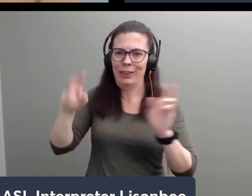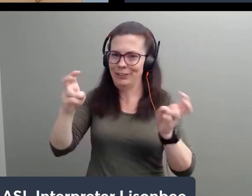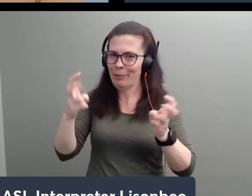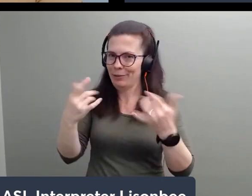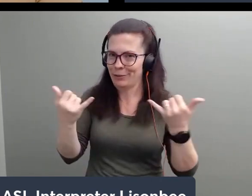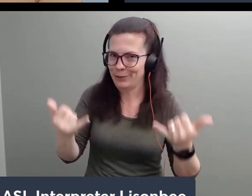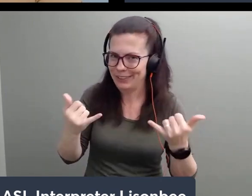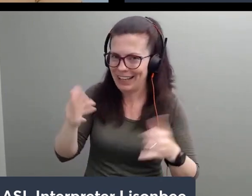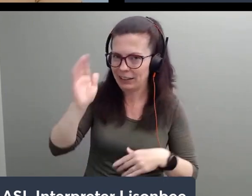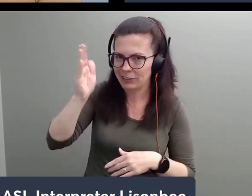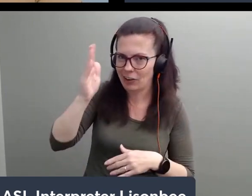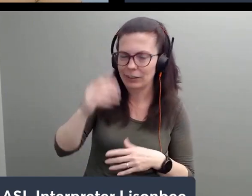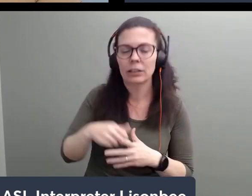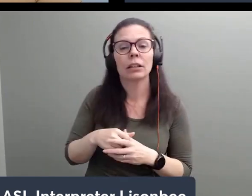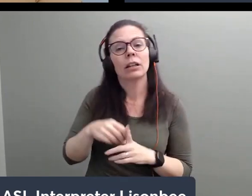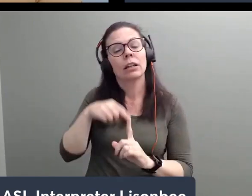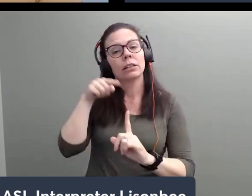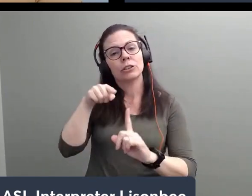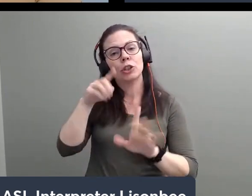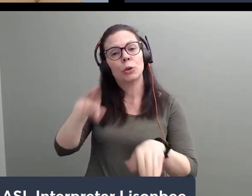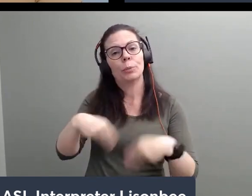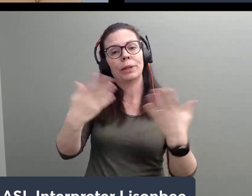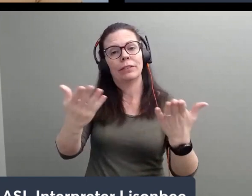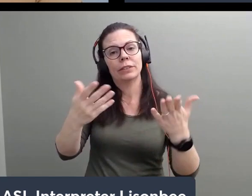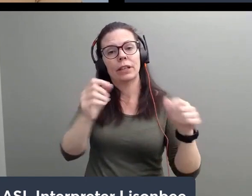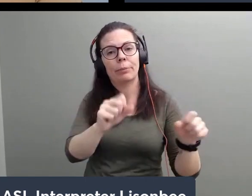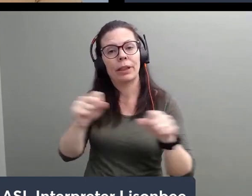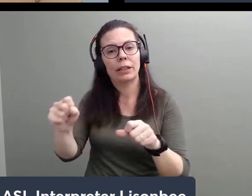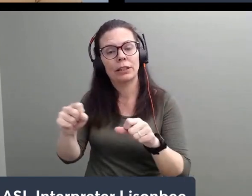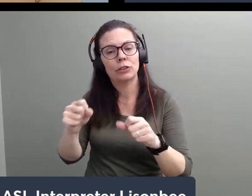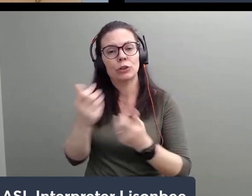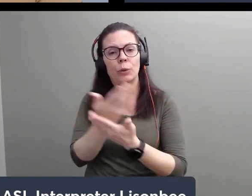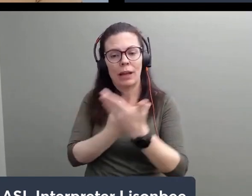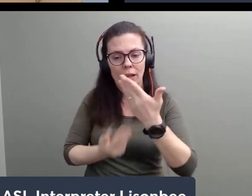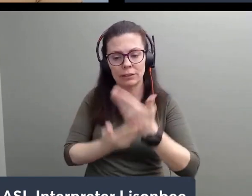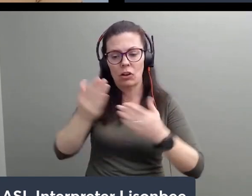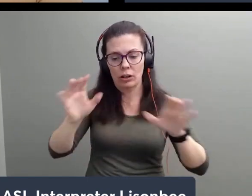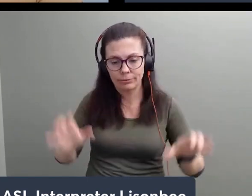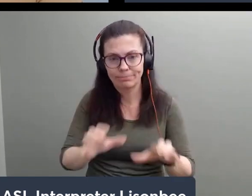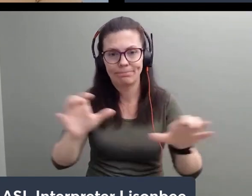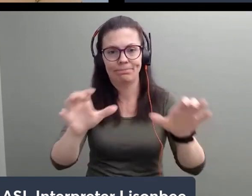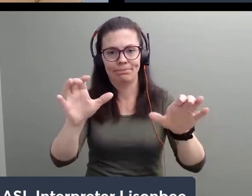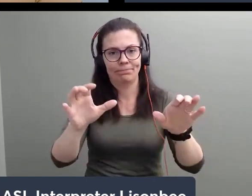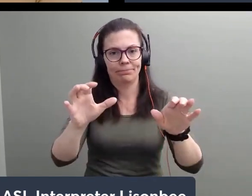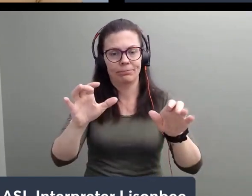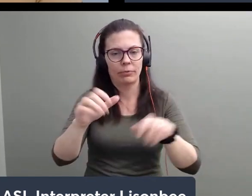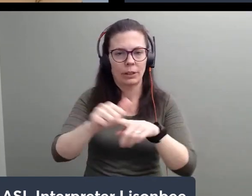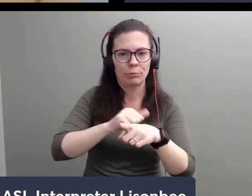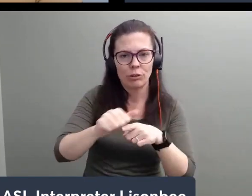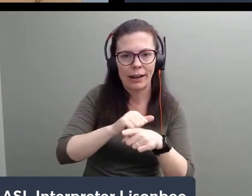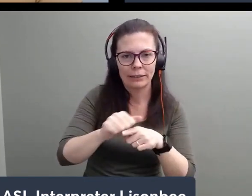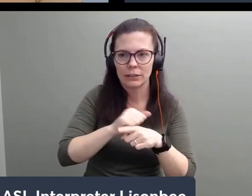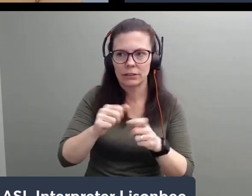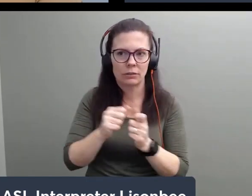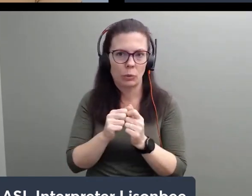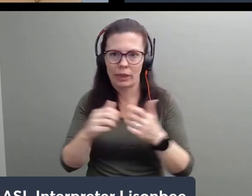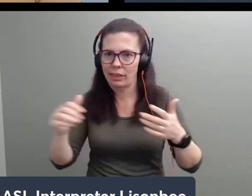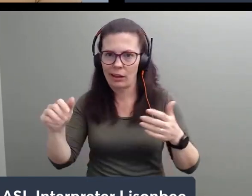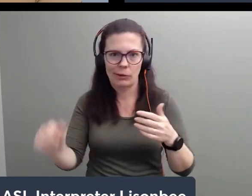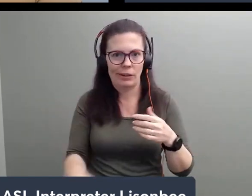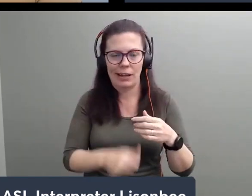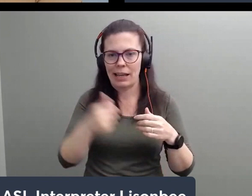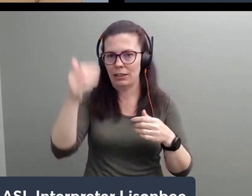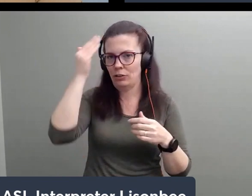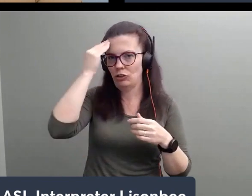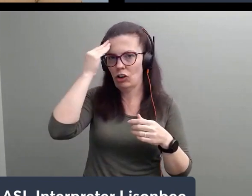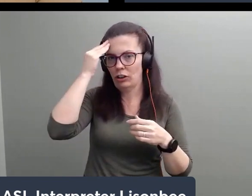That give you the ability to get hands-on from the get-go with no prior knowledge